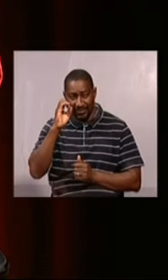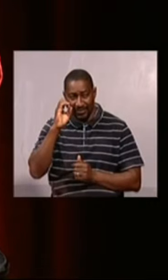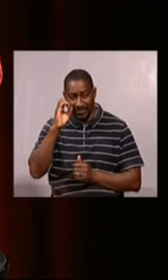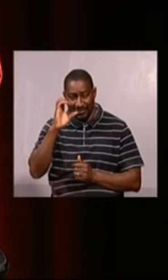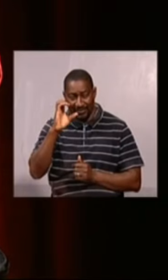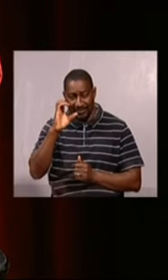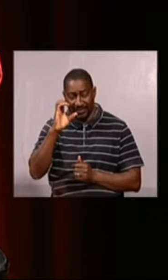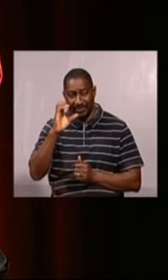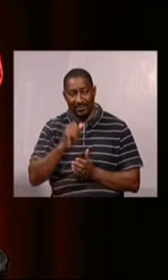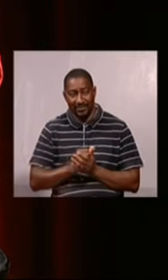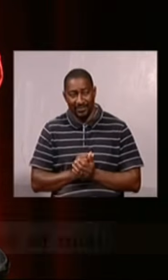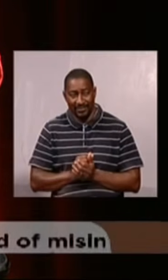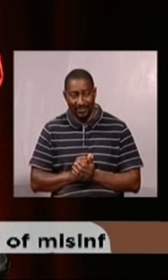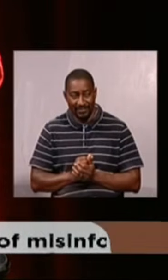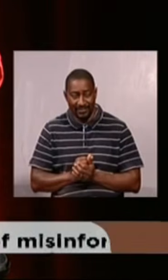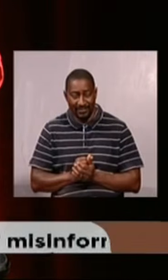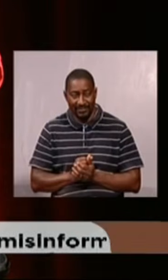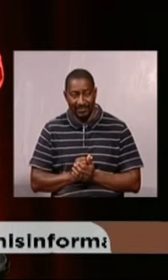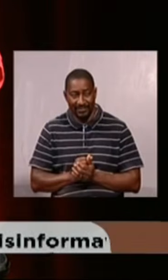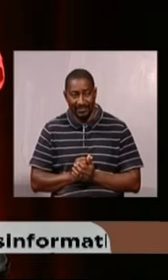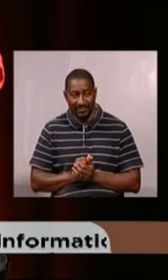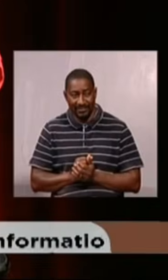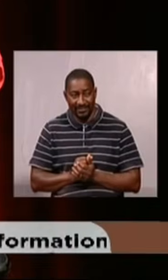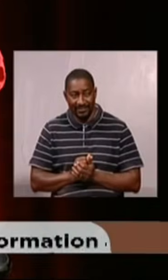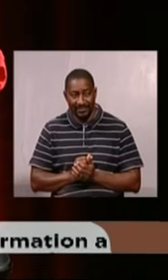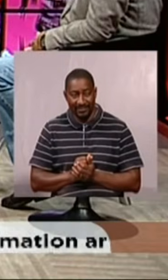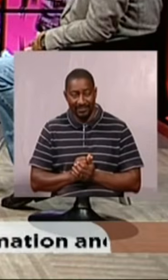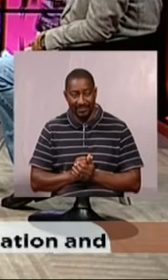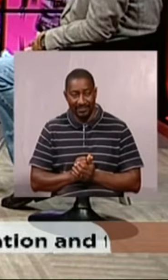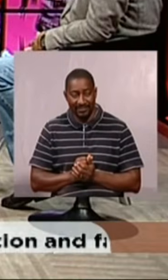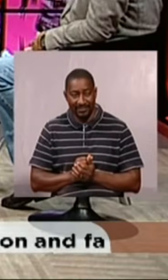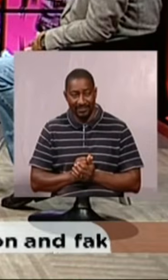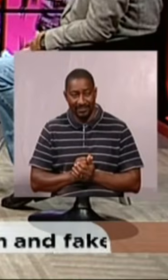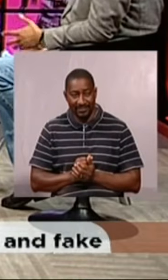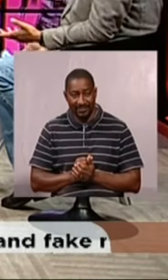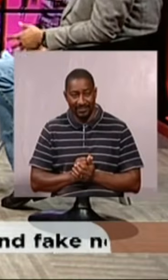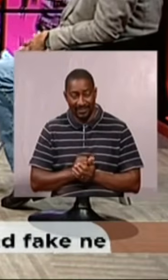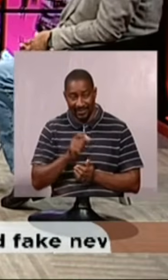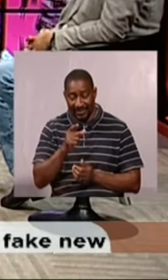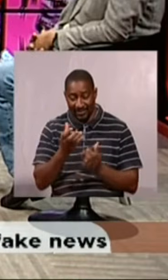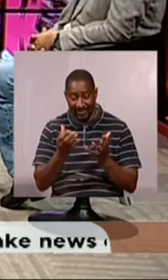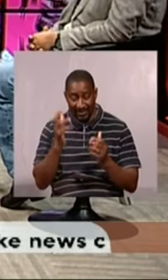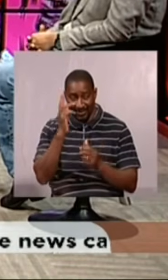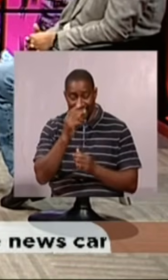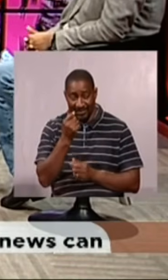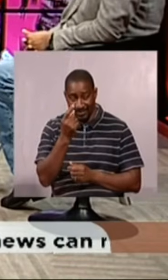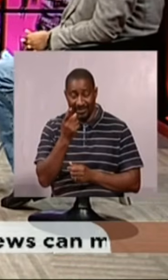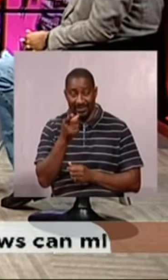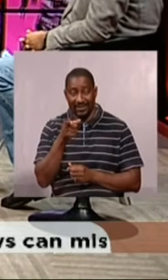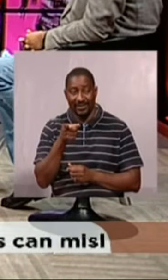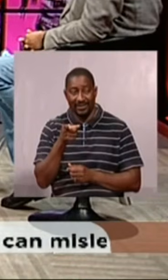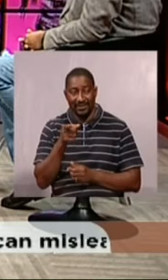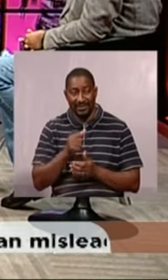are popular, and which are getting reactions and which aren't. And for that, you obviously need somebody who understands these things. Absolutely. But